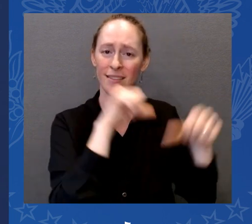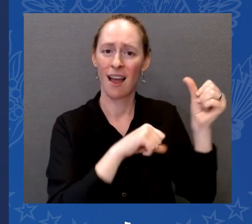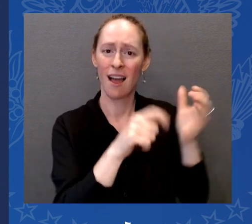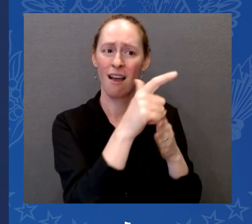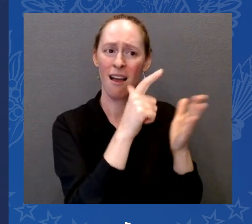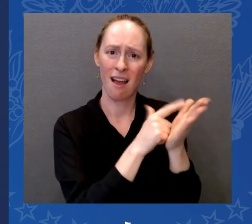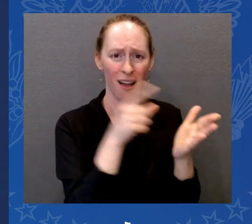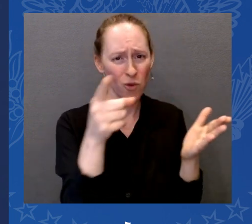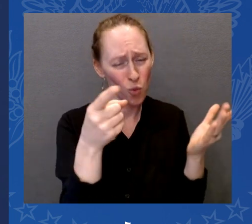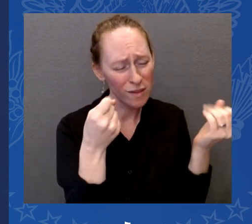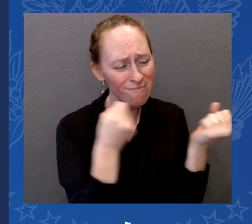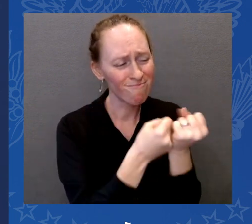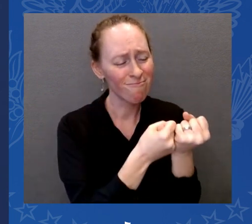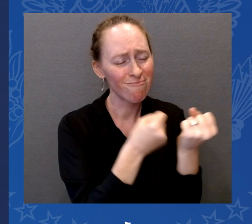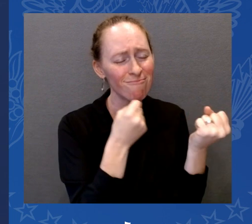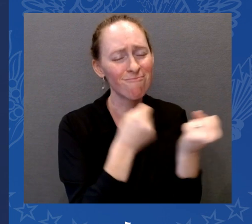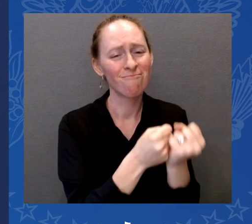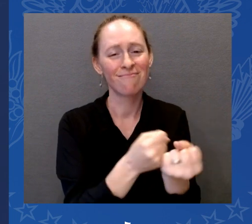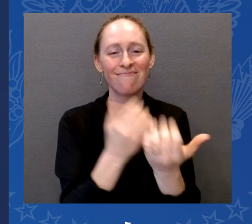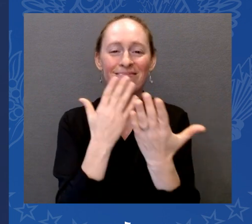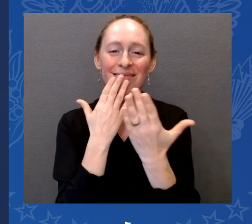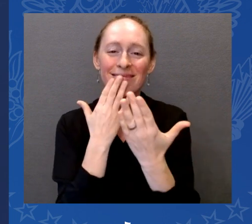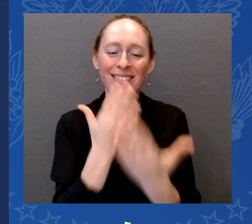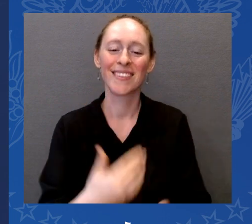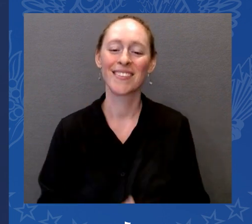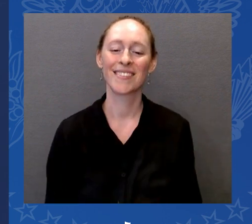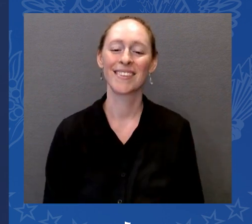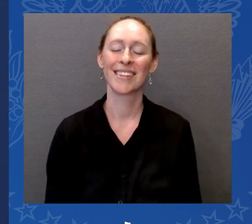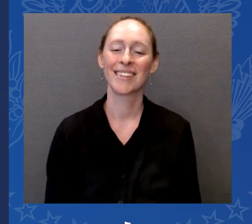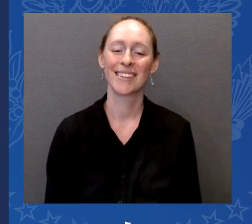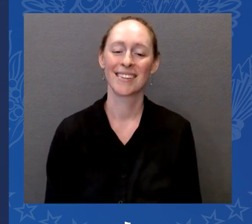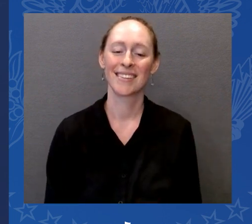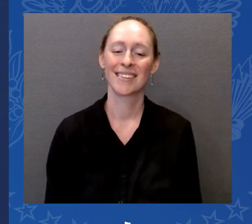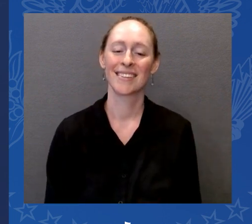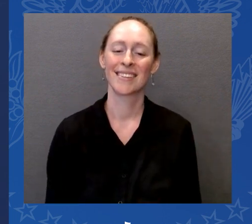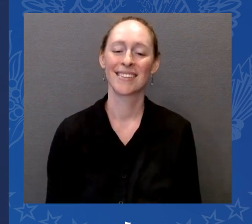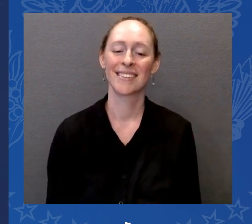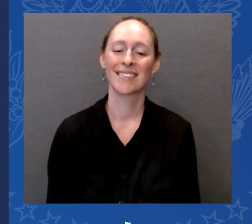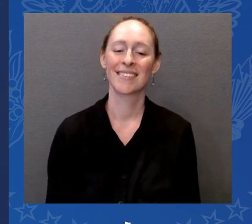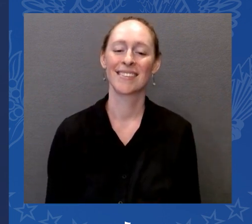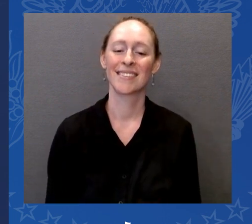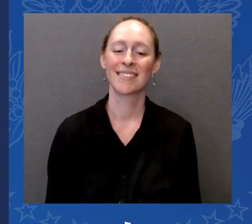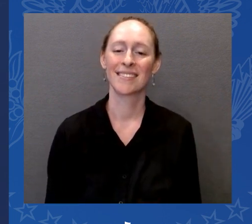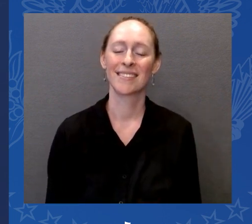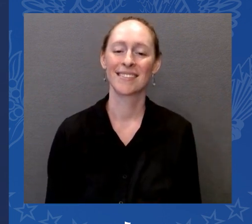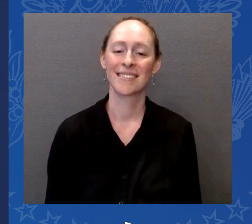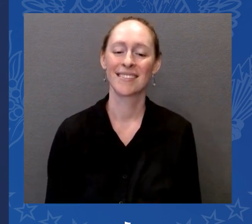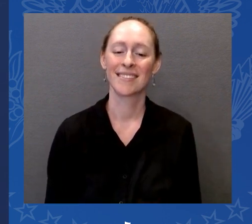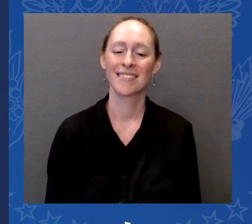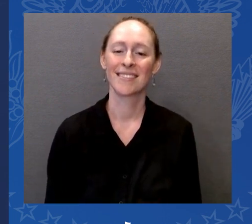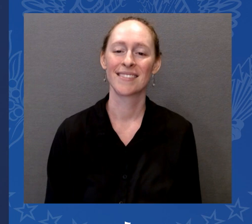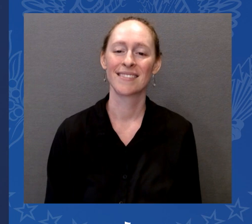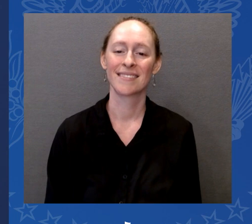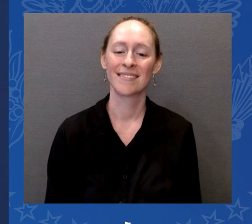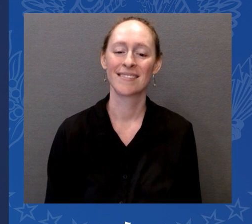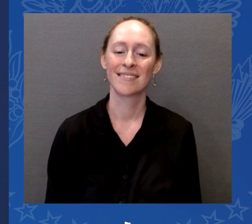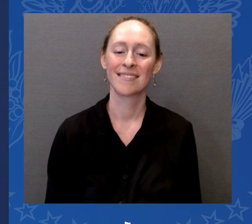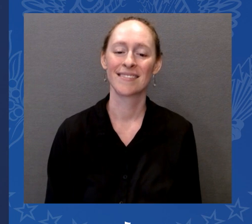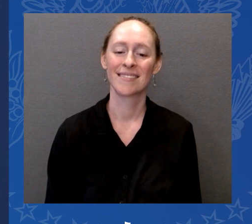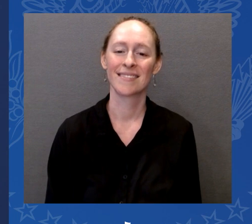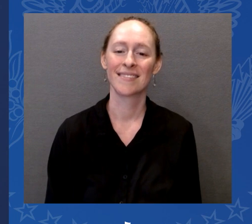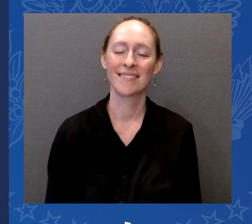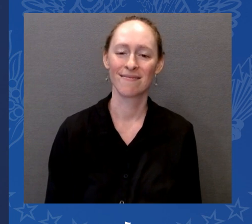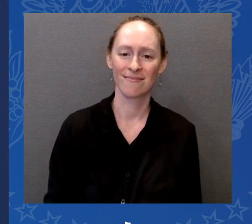And we also have one of the leading members of the United States Congress, Chair of the House Intelligence Committee, Adam Schiff. He came all the way from California just to see